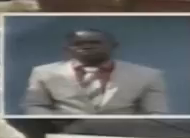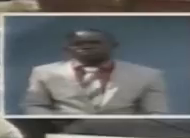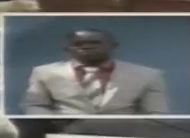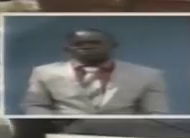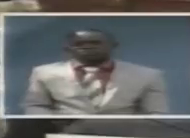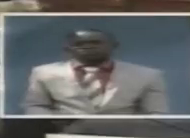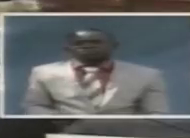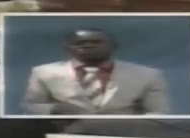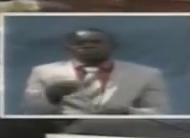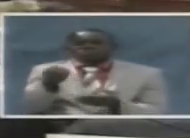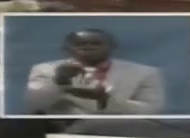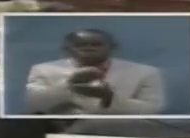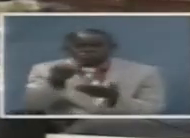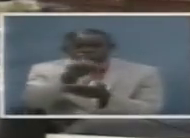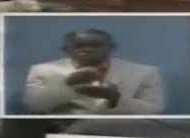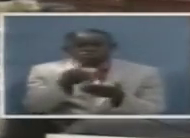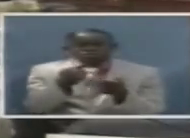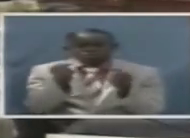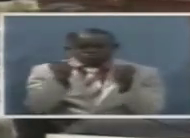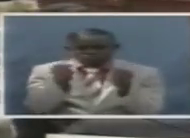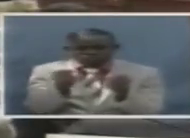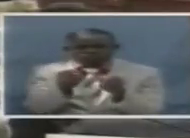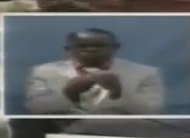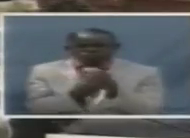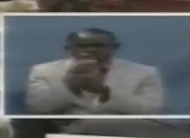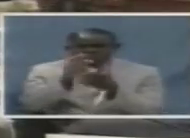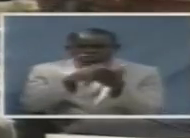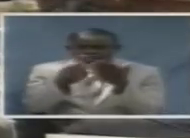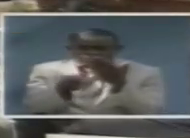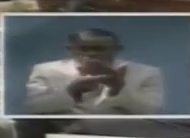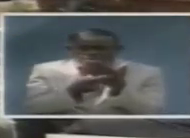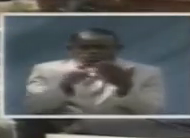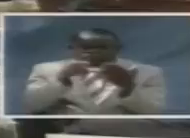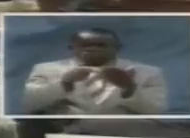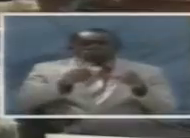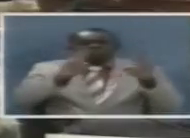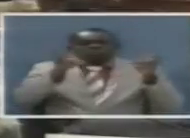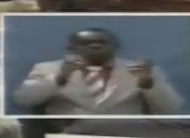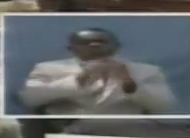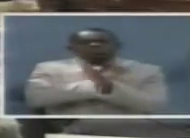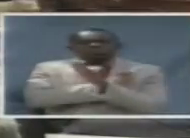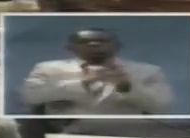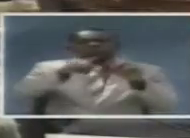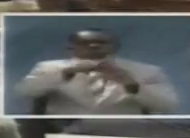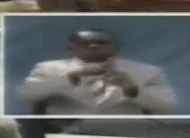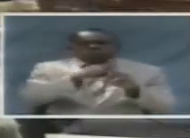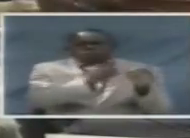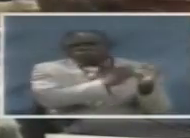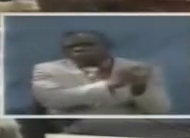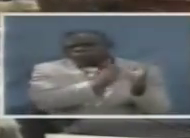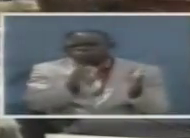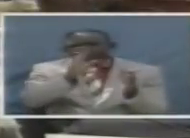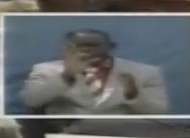implementing the Economic Stabilization and Growth Program, dubbed Zambia Plus, a lot has been